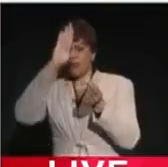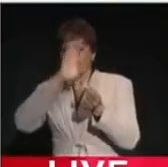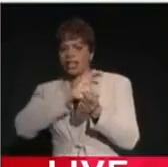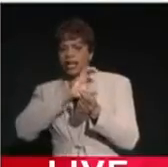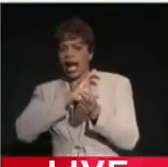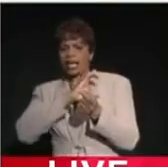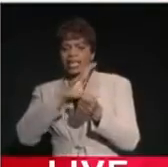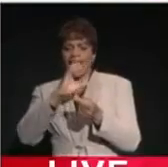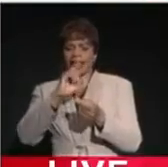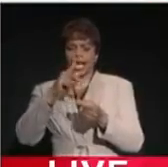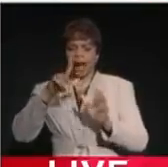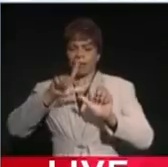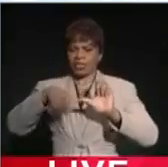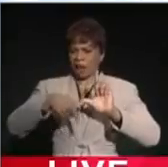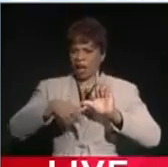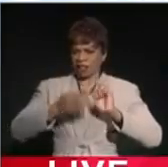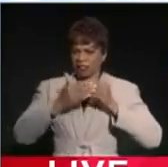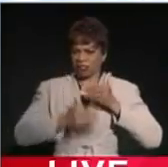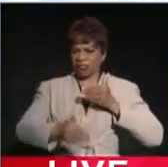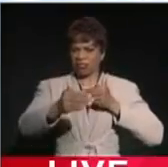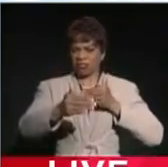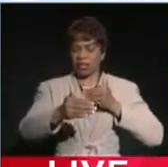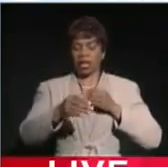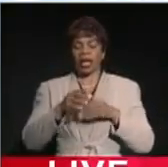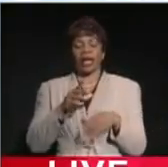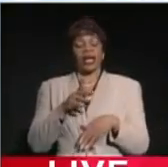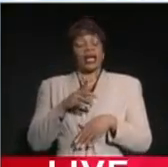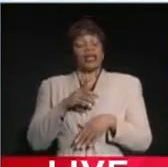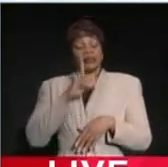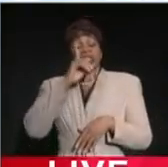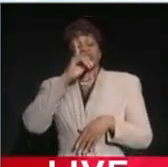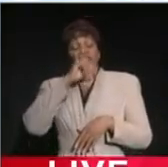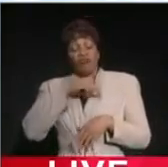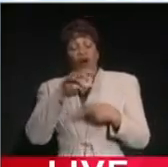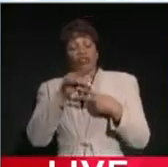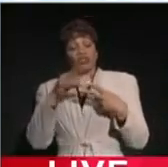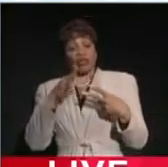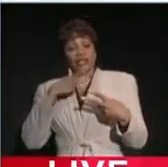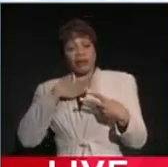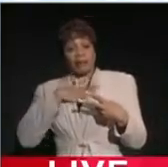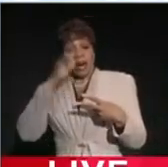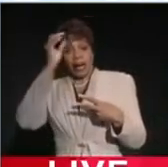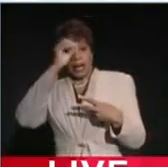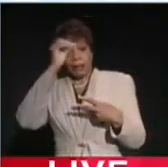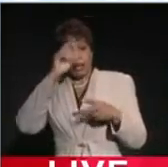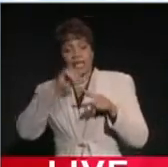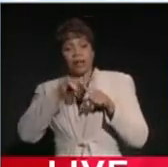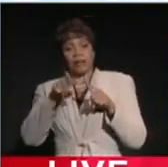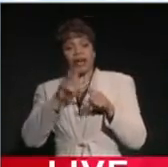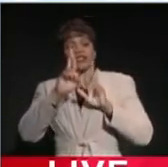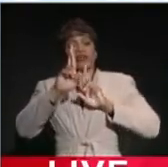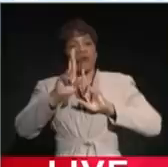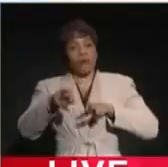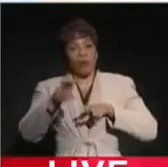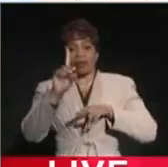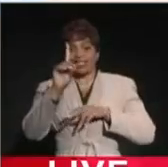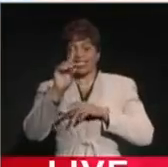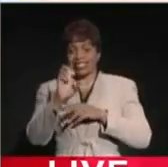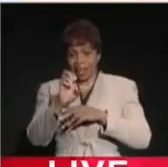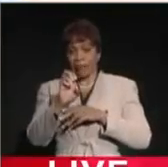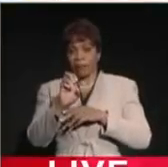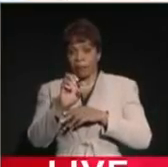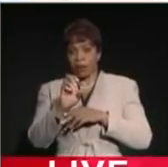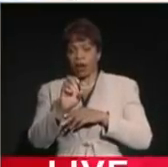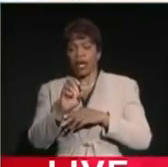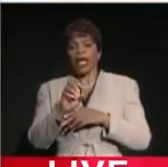that cap expire? Yeah, I mean, that's a false choice in my humble opinion. I'll make a decision based on the facts. There's a report coming out in December. Half of